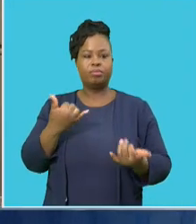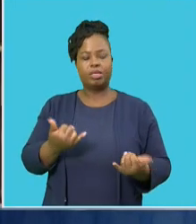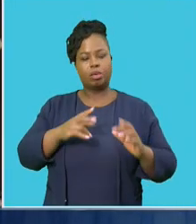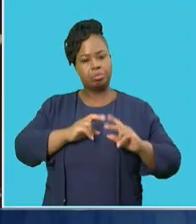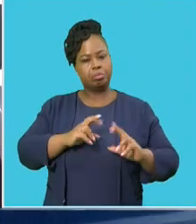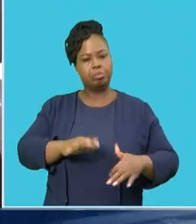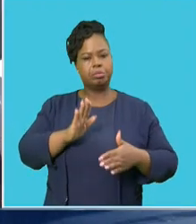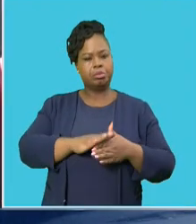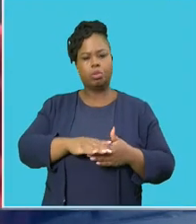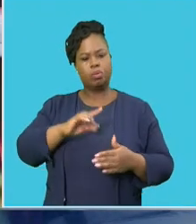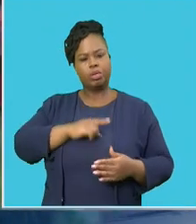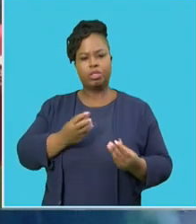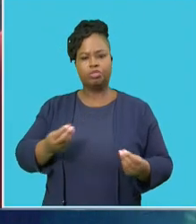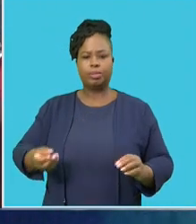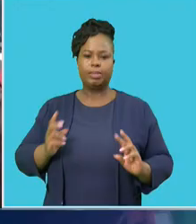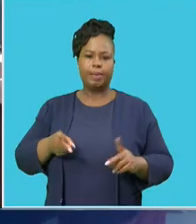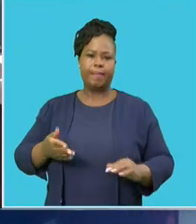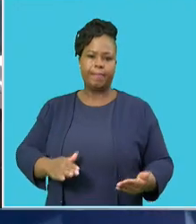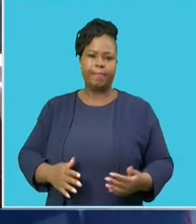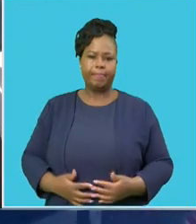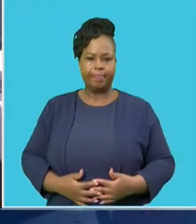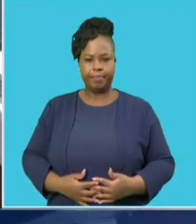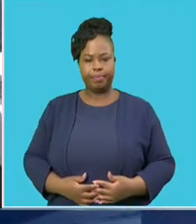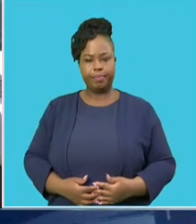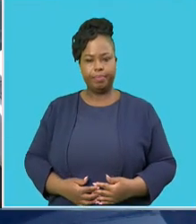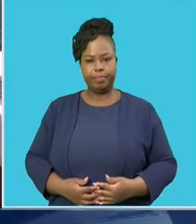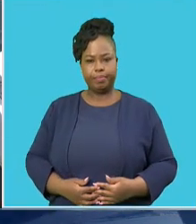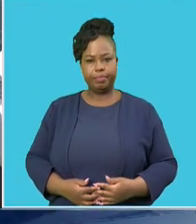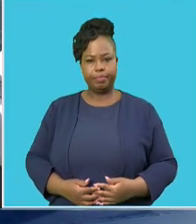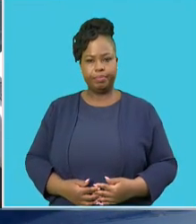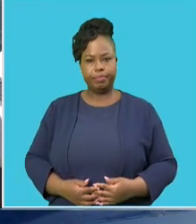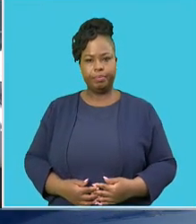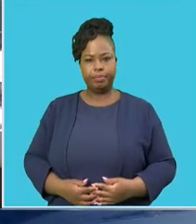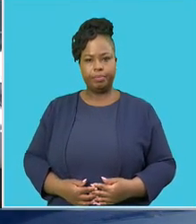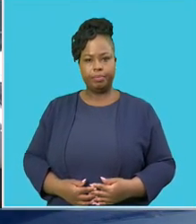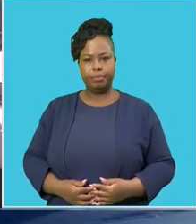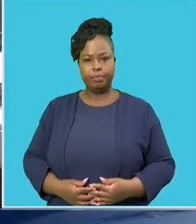good visit. the it Hauhello, to It's a possible miracle